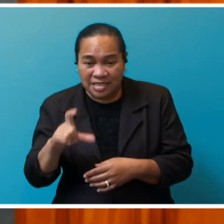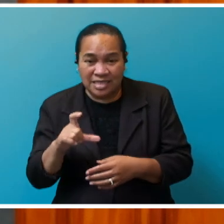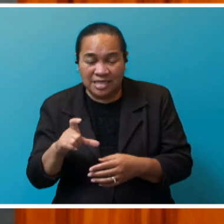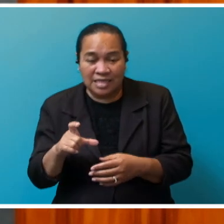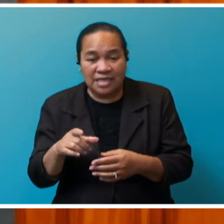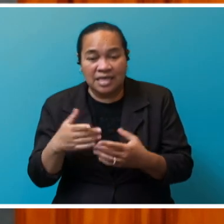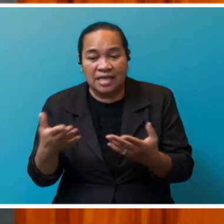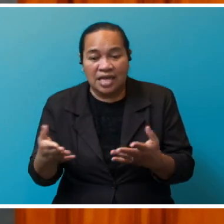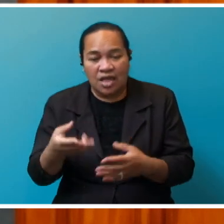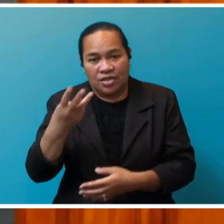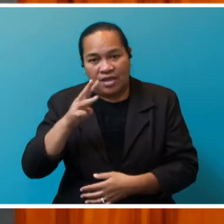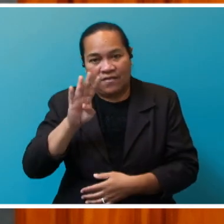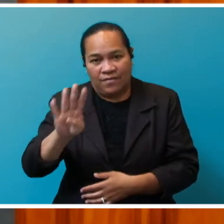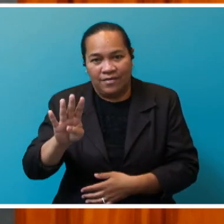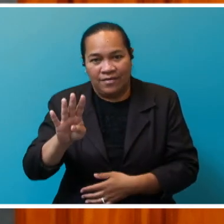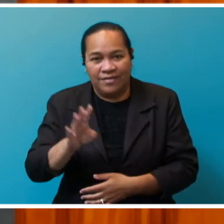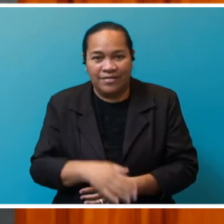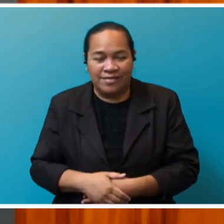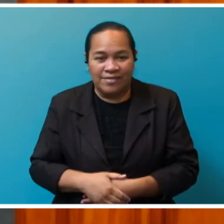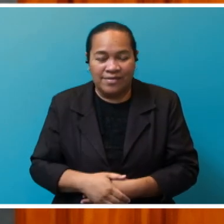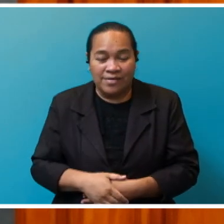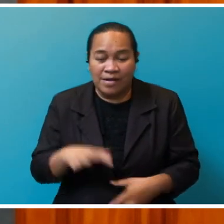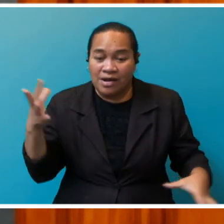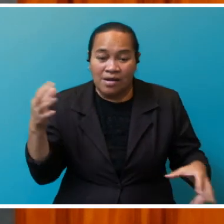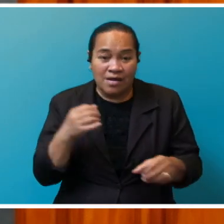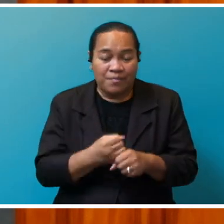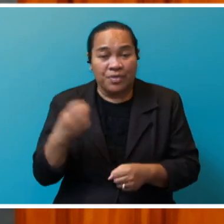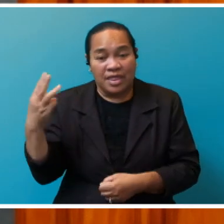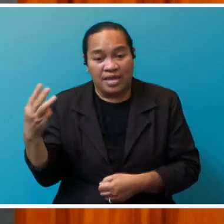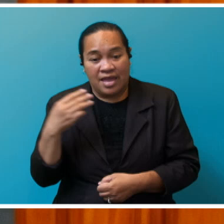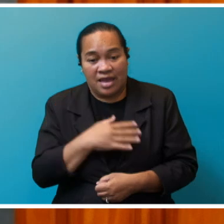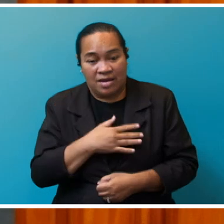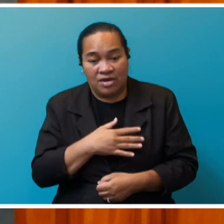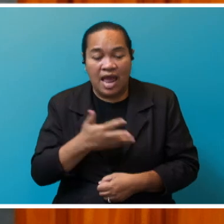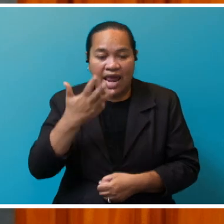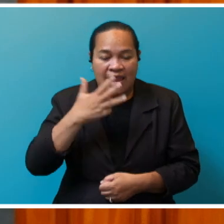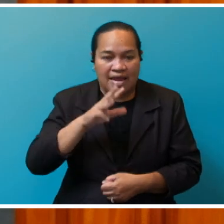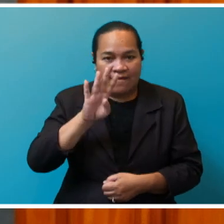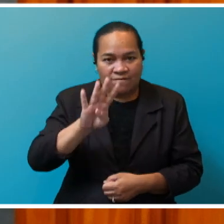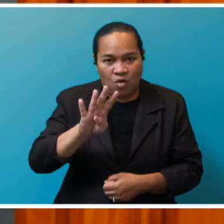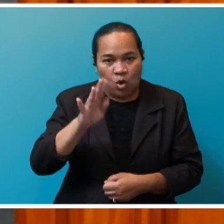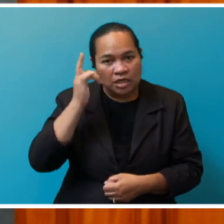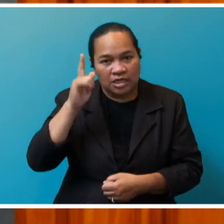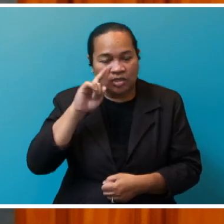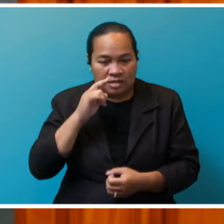34. It comes to a total of 394 teachers for